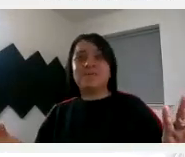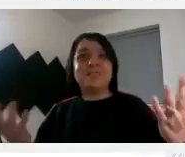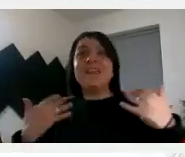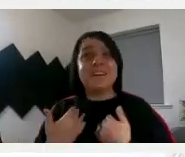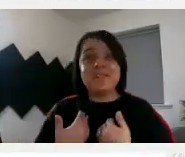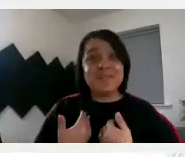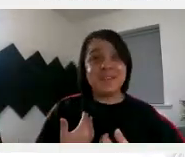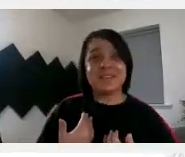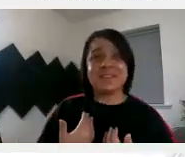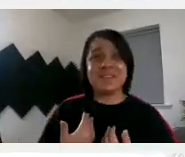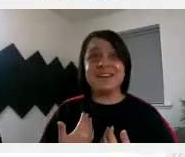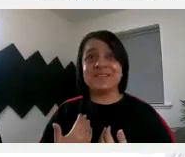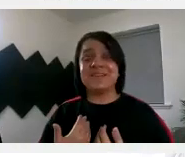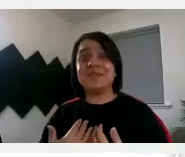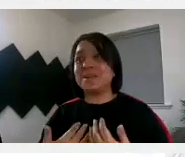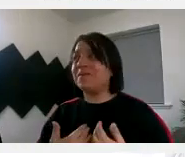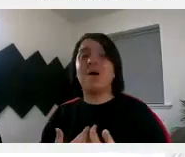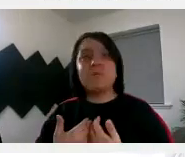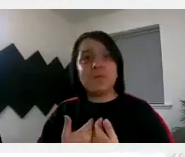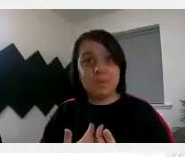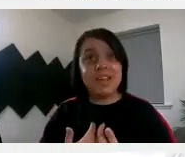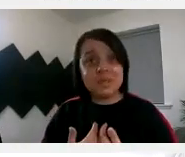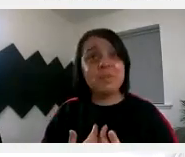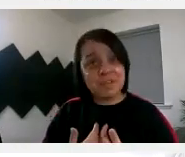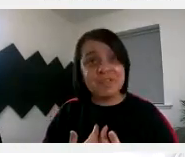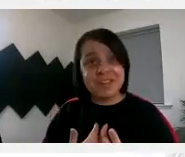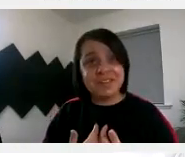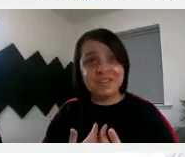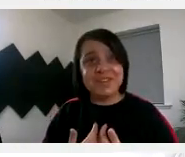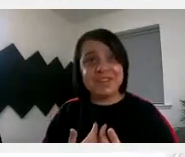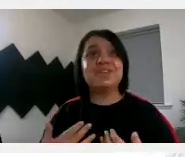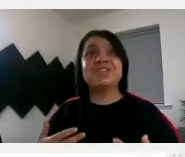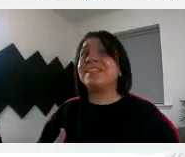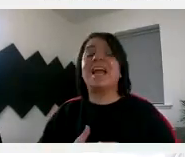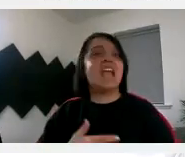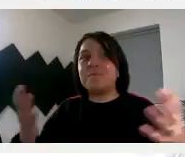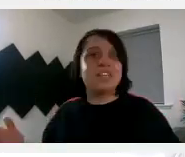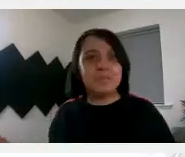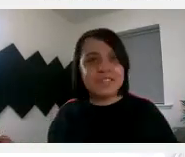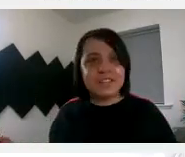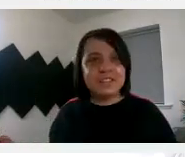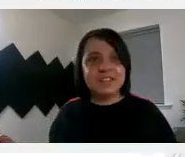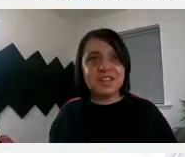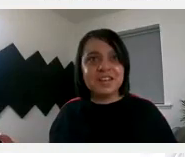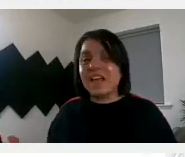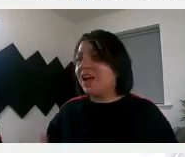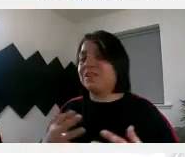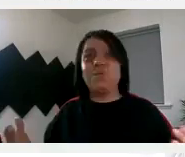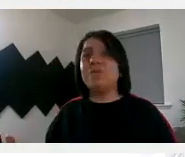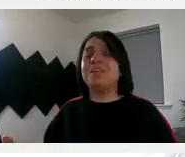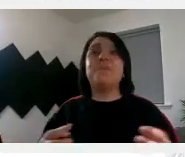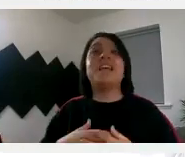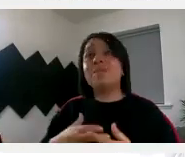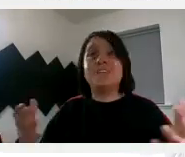So see, I didn't even know that, so that's great. So because English people are very ignorant, we just think that everybody speaks English around the